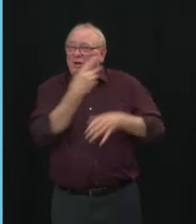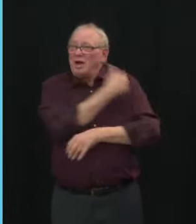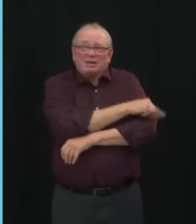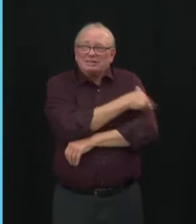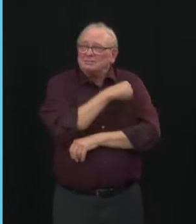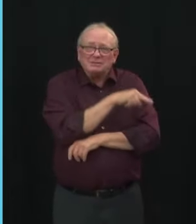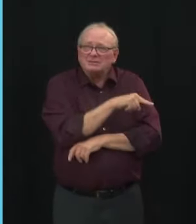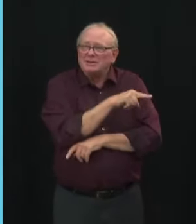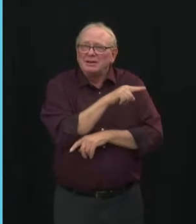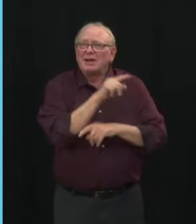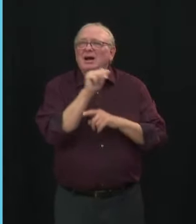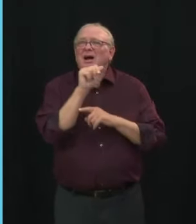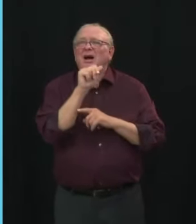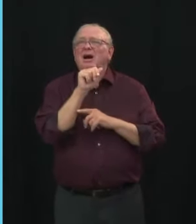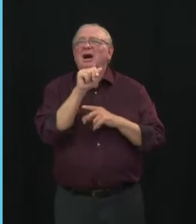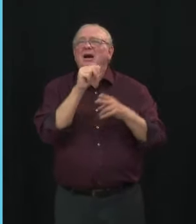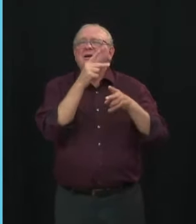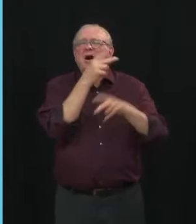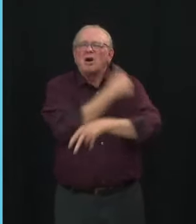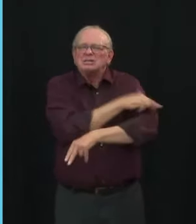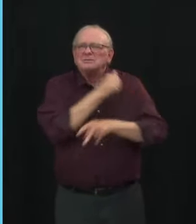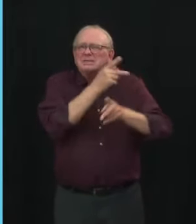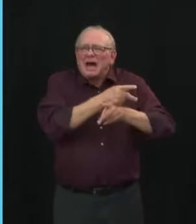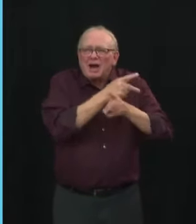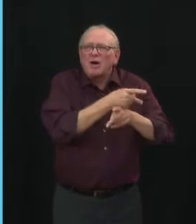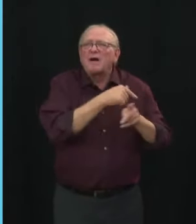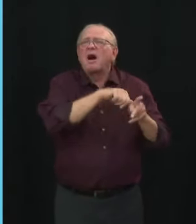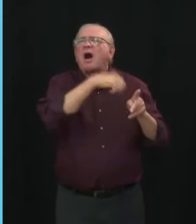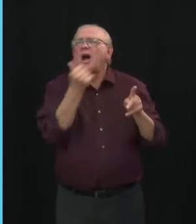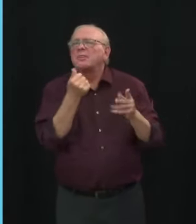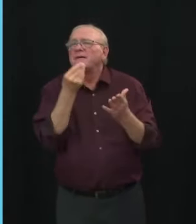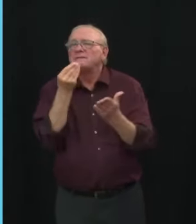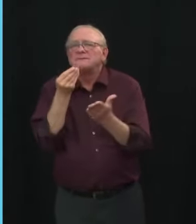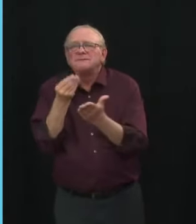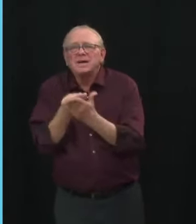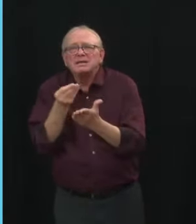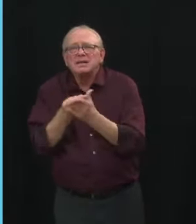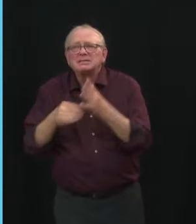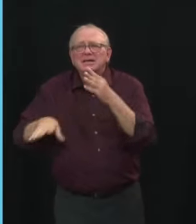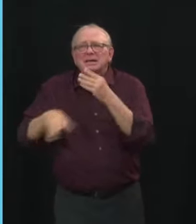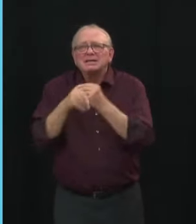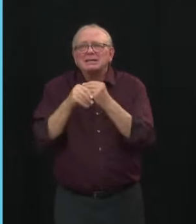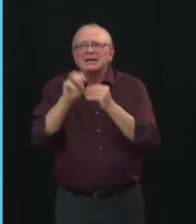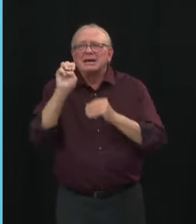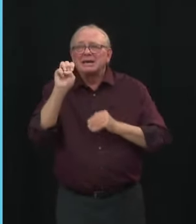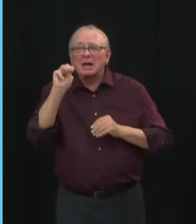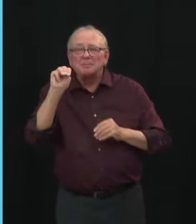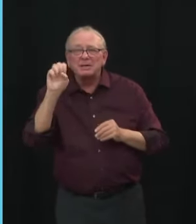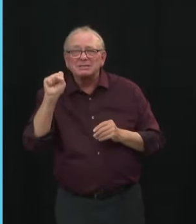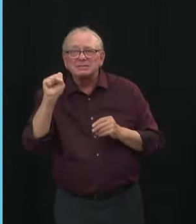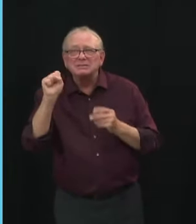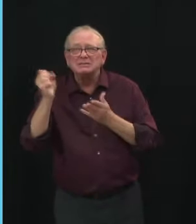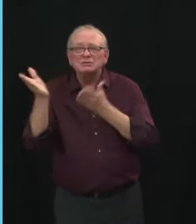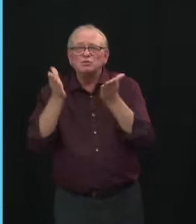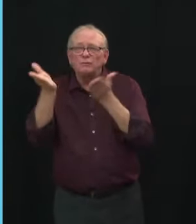is also, we've additional funding has been allocated to EMS, but also we've additional